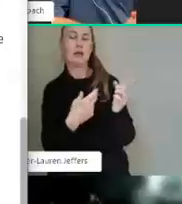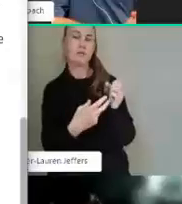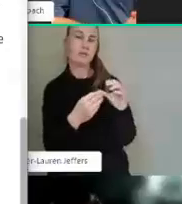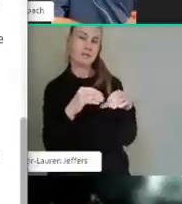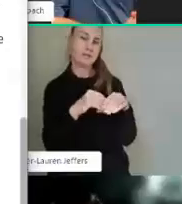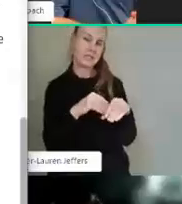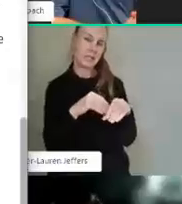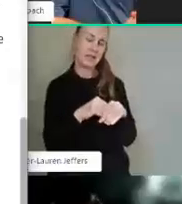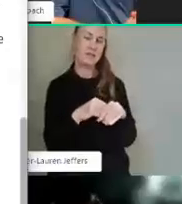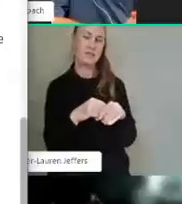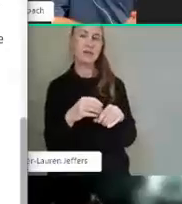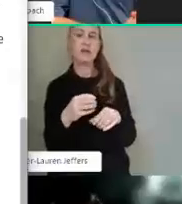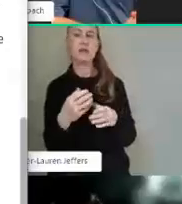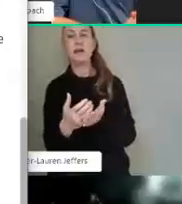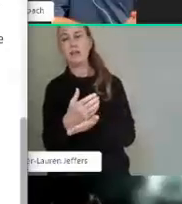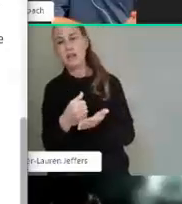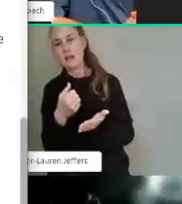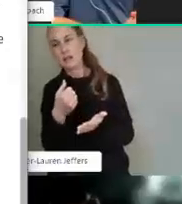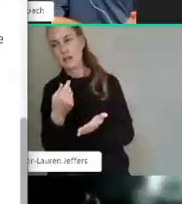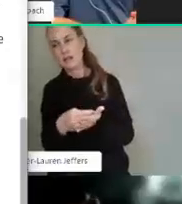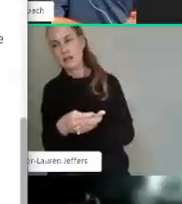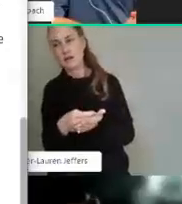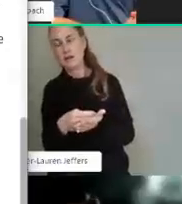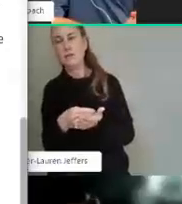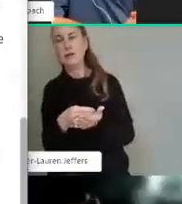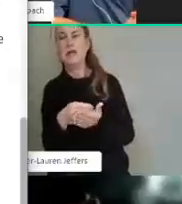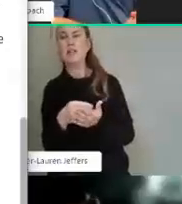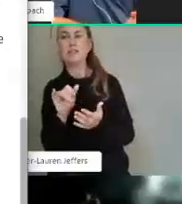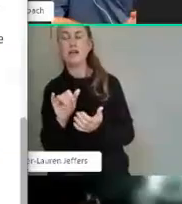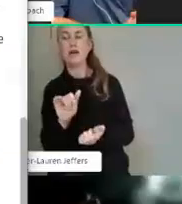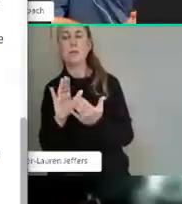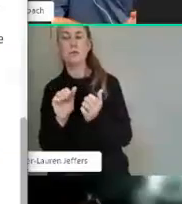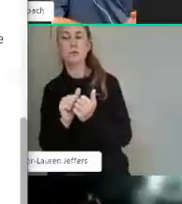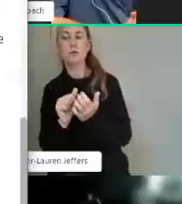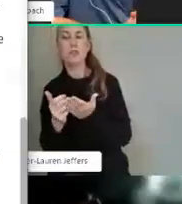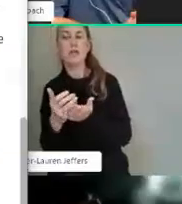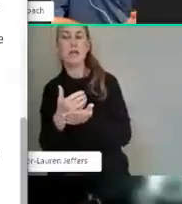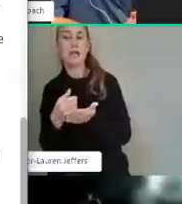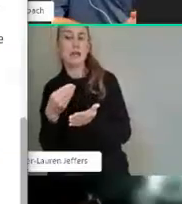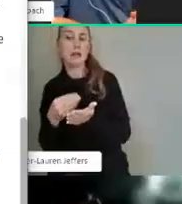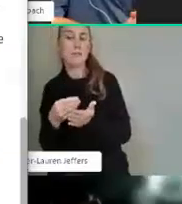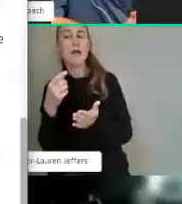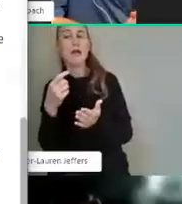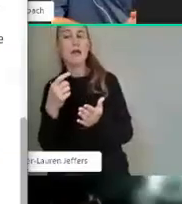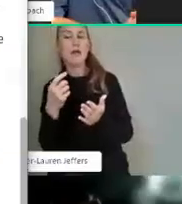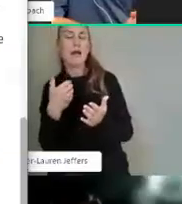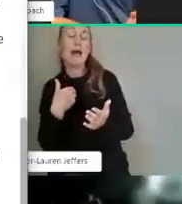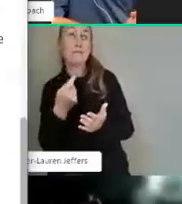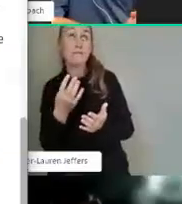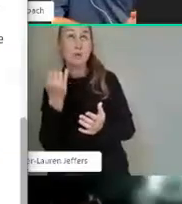your conservative approach on additional income, I would like to propose a couple